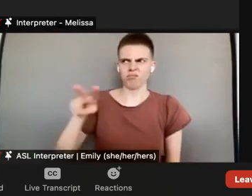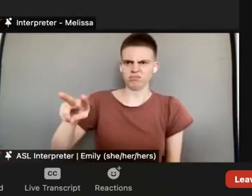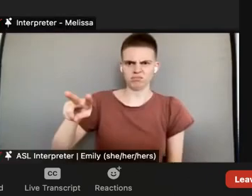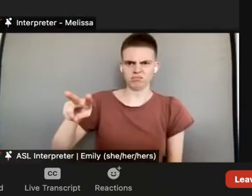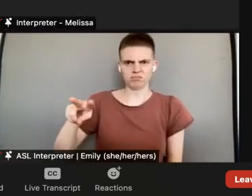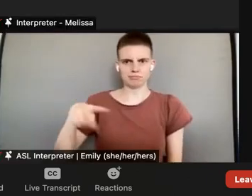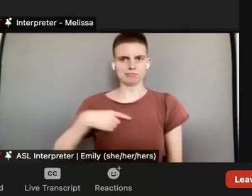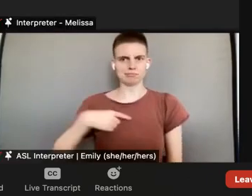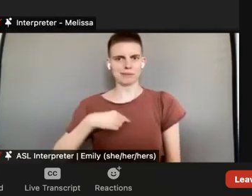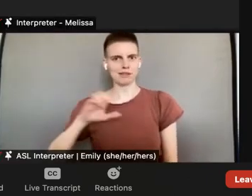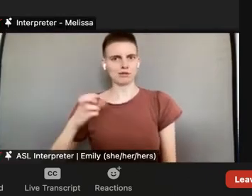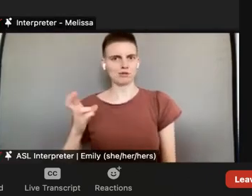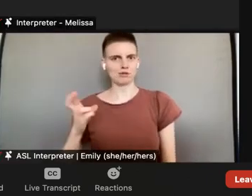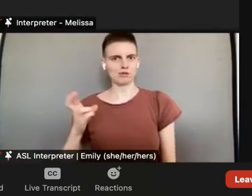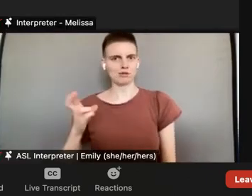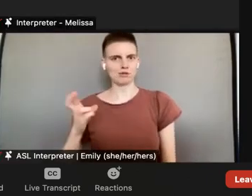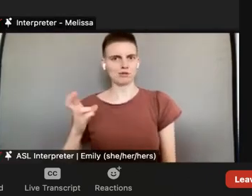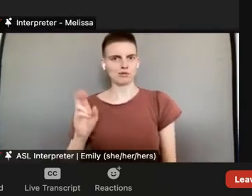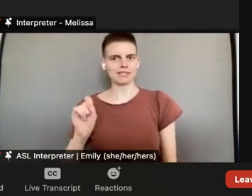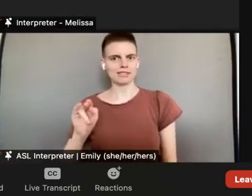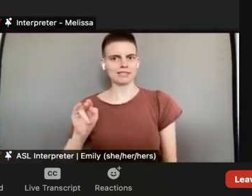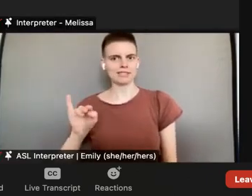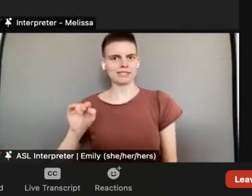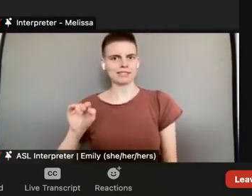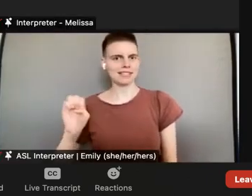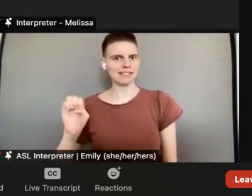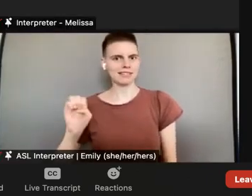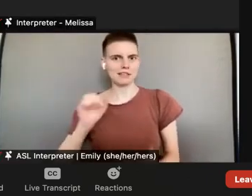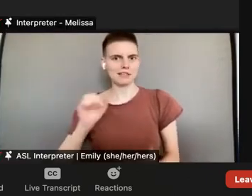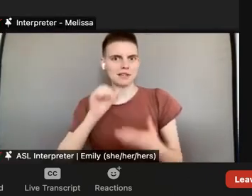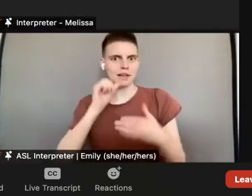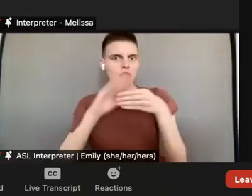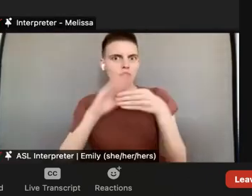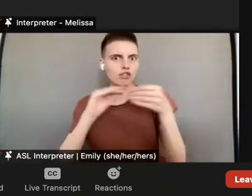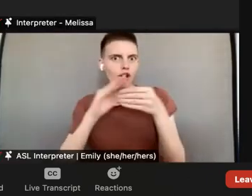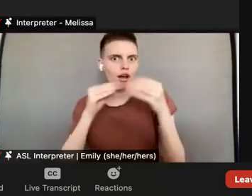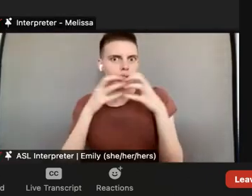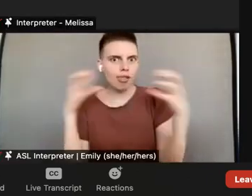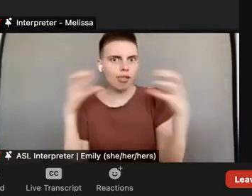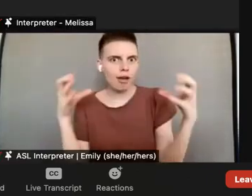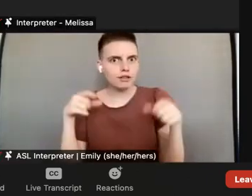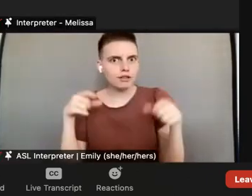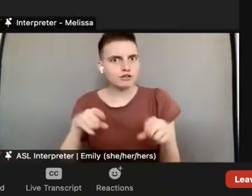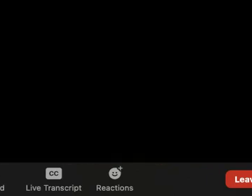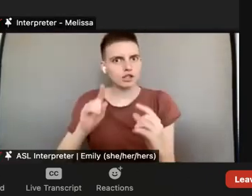probably confuses a lot of people. But when